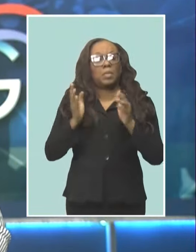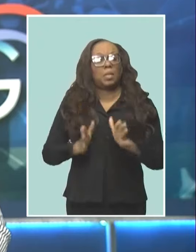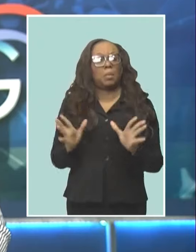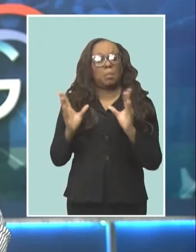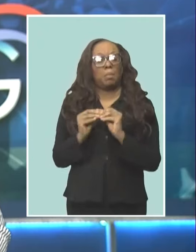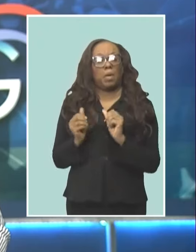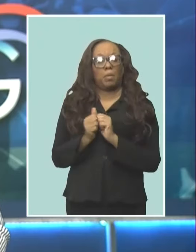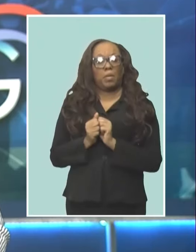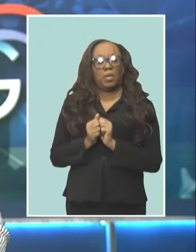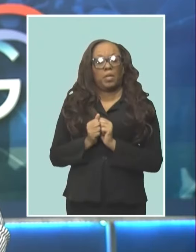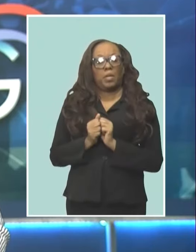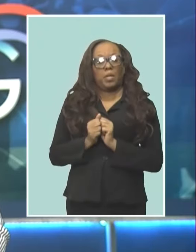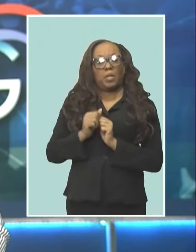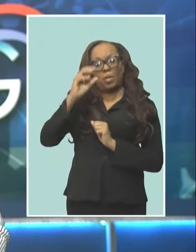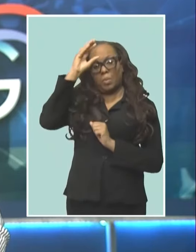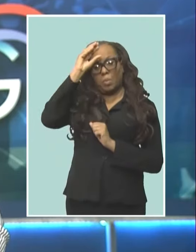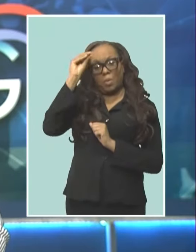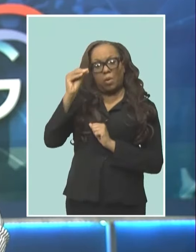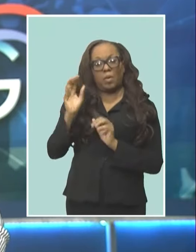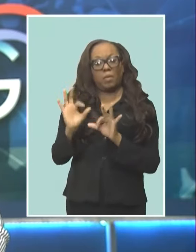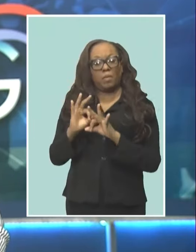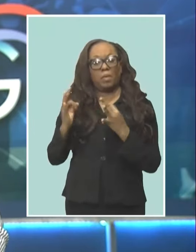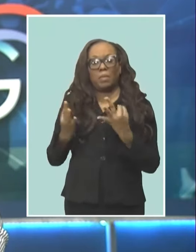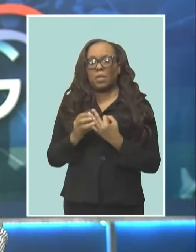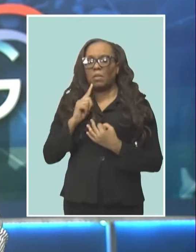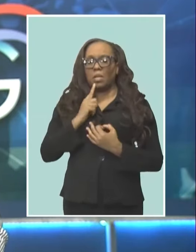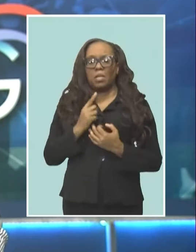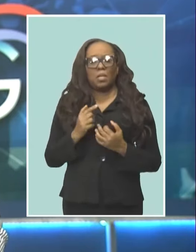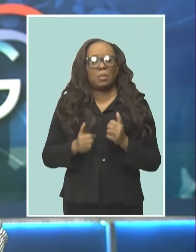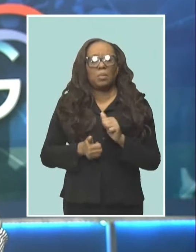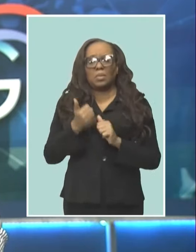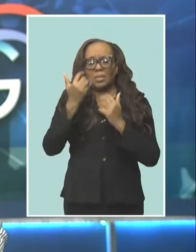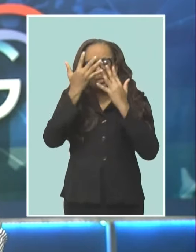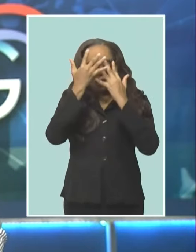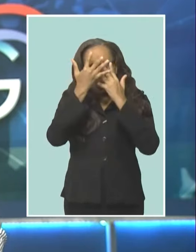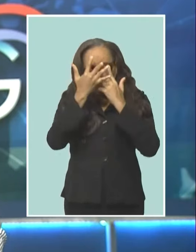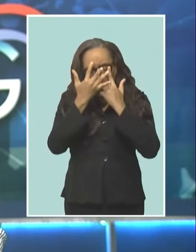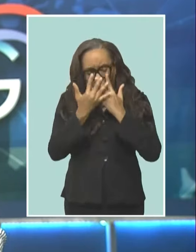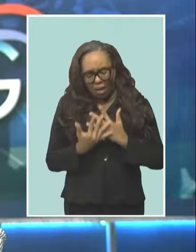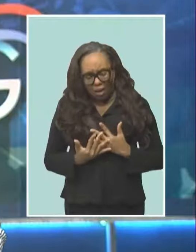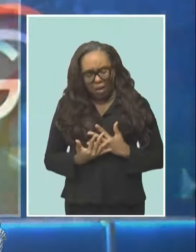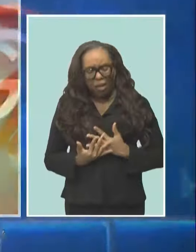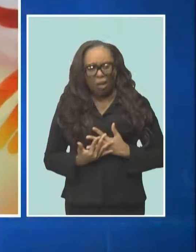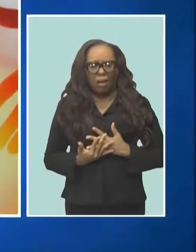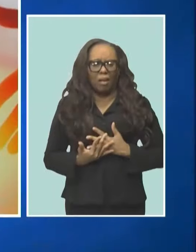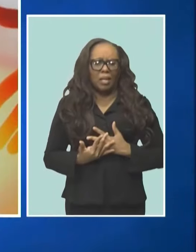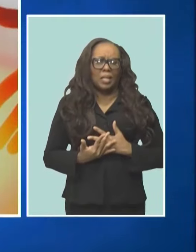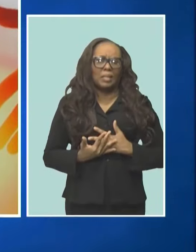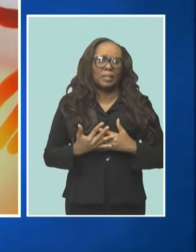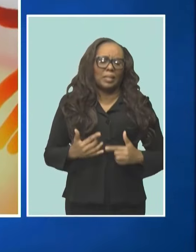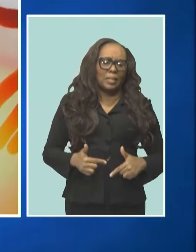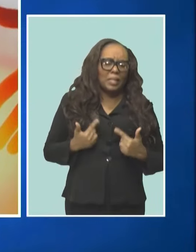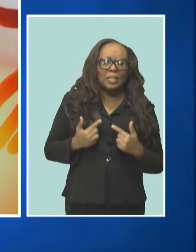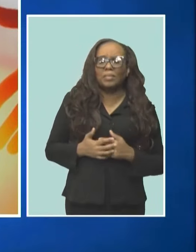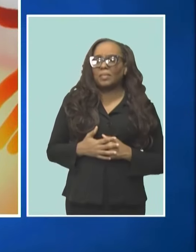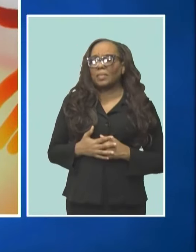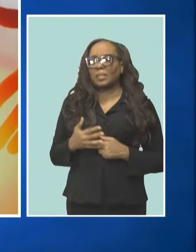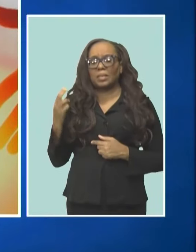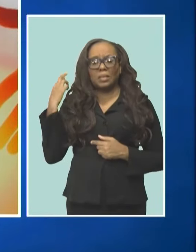relatives and it was among one of the saddest moments of his life. I spoke to the father the